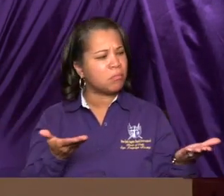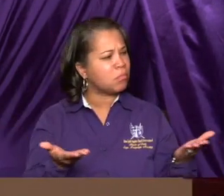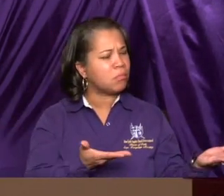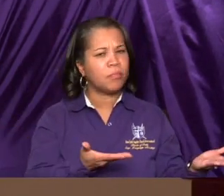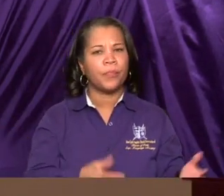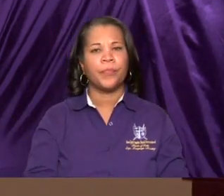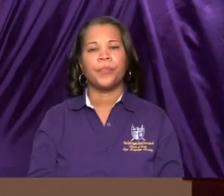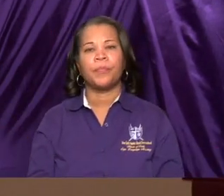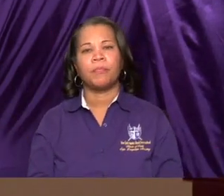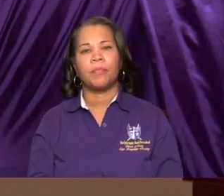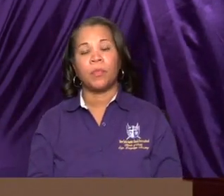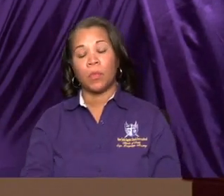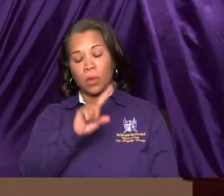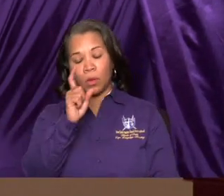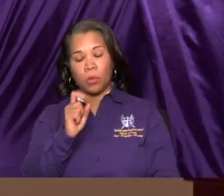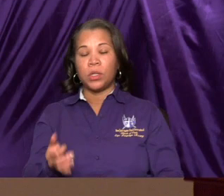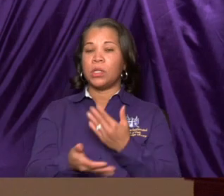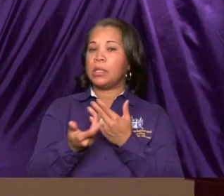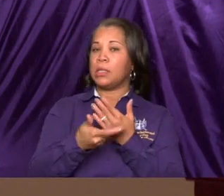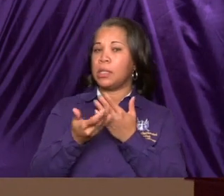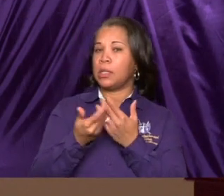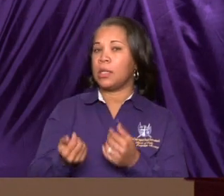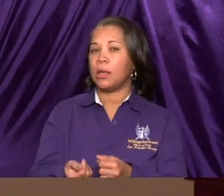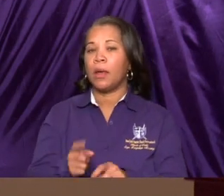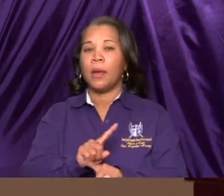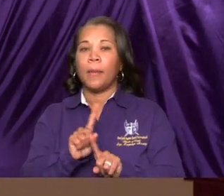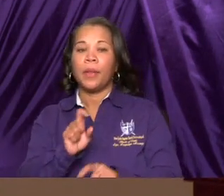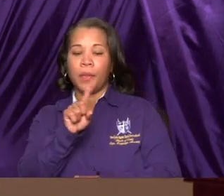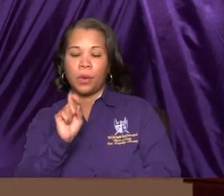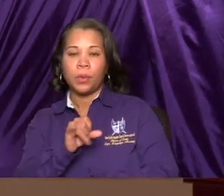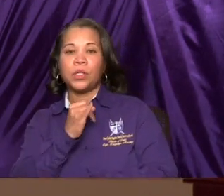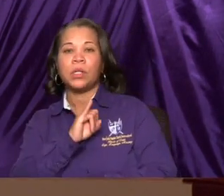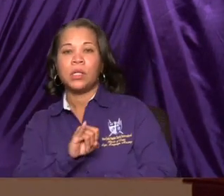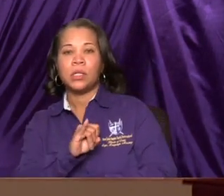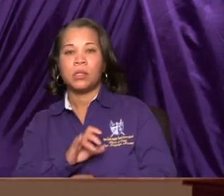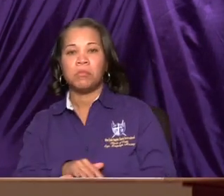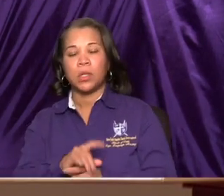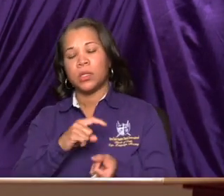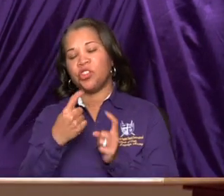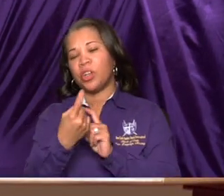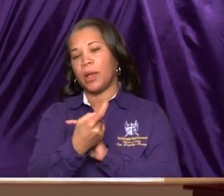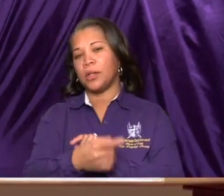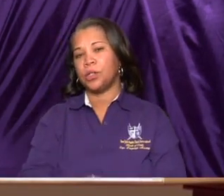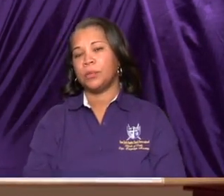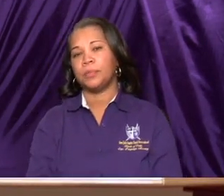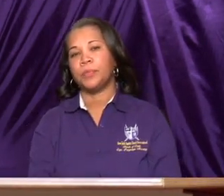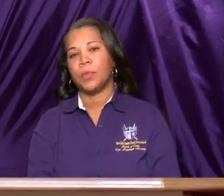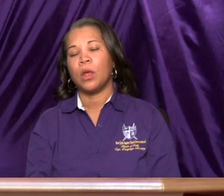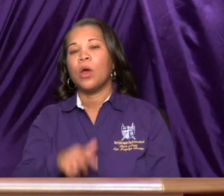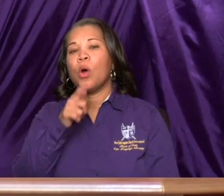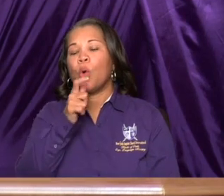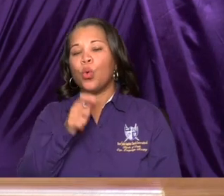Now, the question is very basic, but the basic questions sometimes get lost in transition. Who